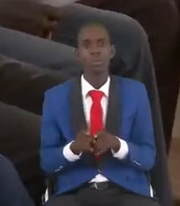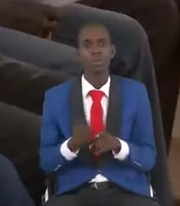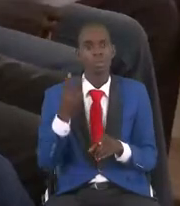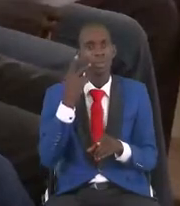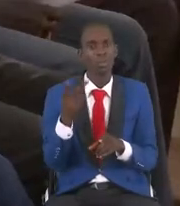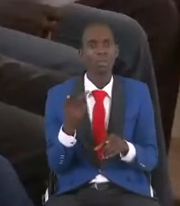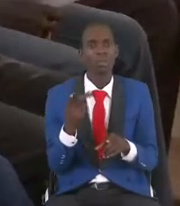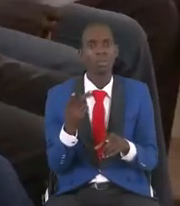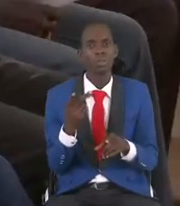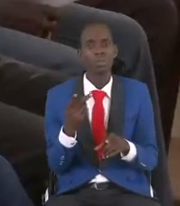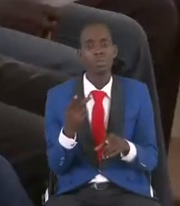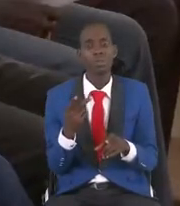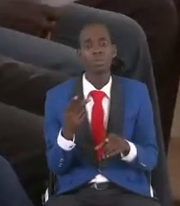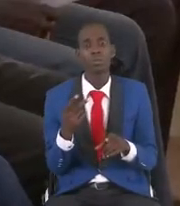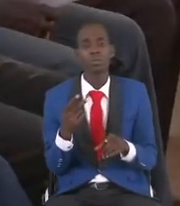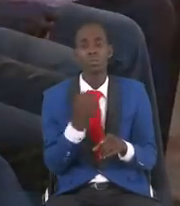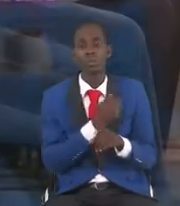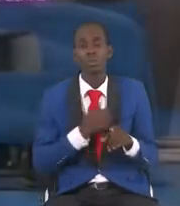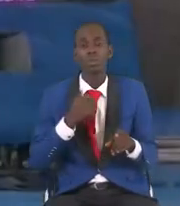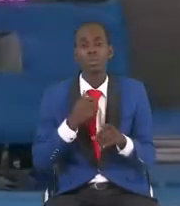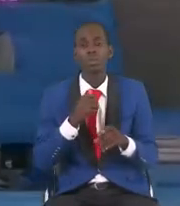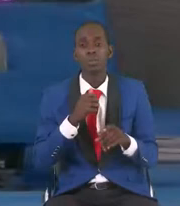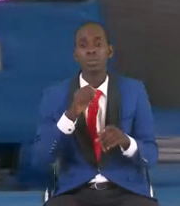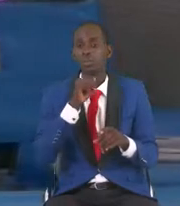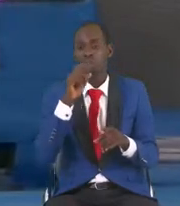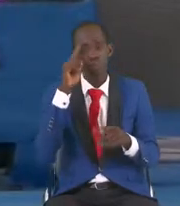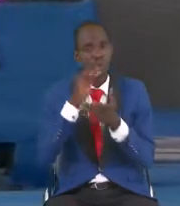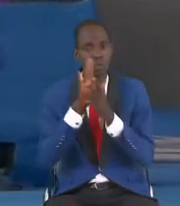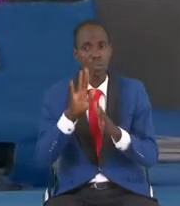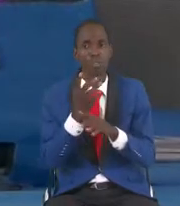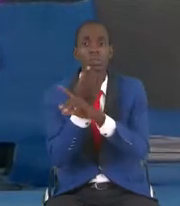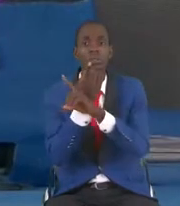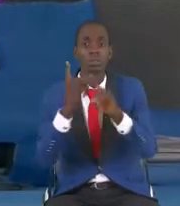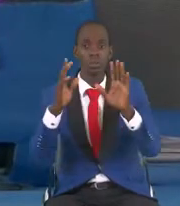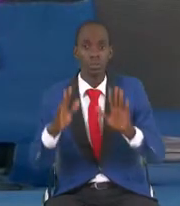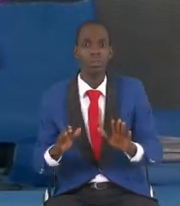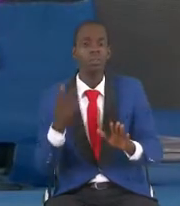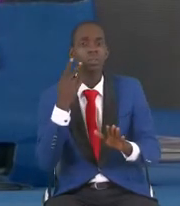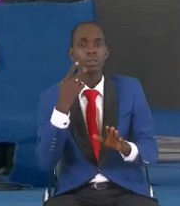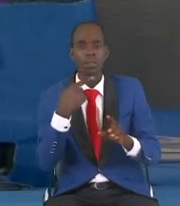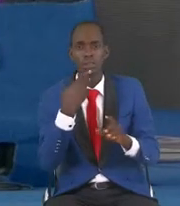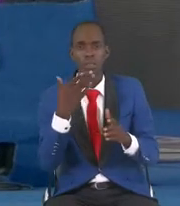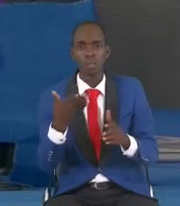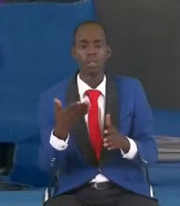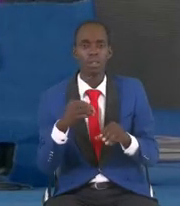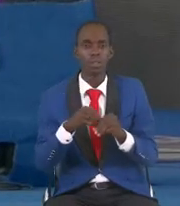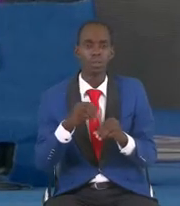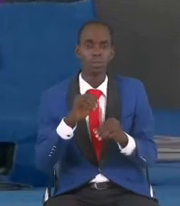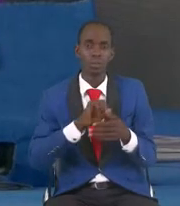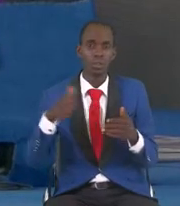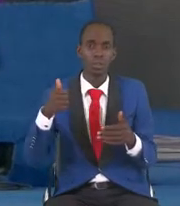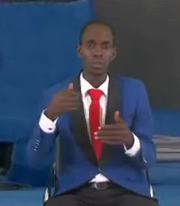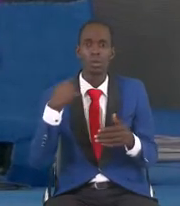who delivered us, past tense, from so great a death, and doth